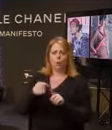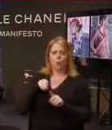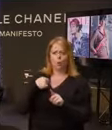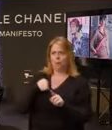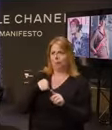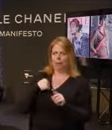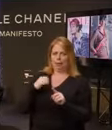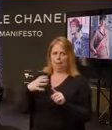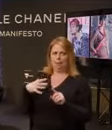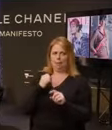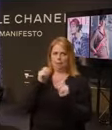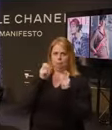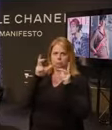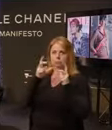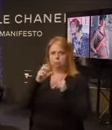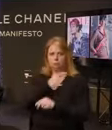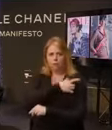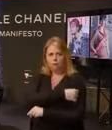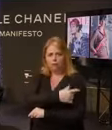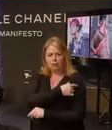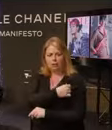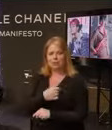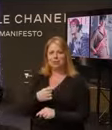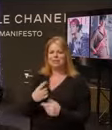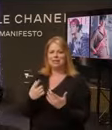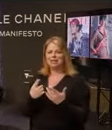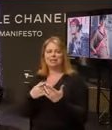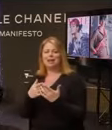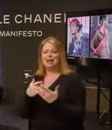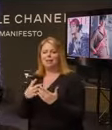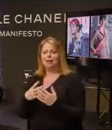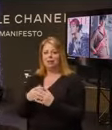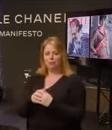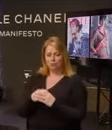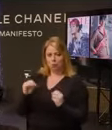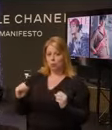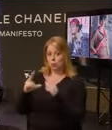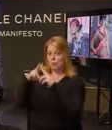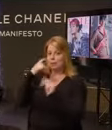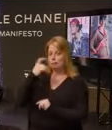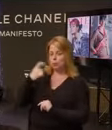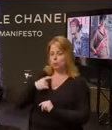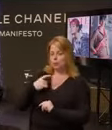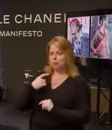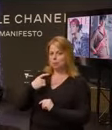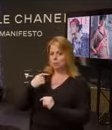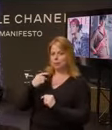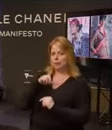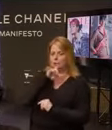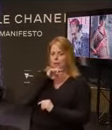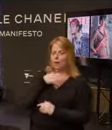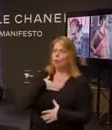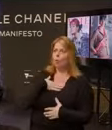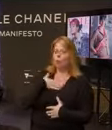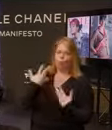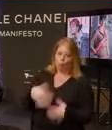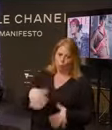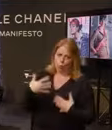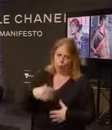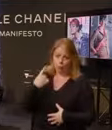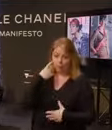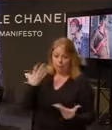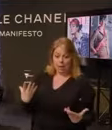the feather garment from the Museum of Applied Arts and Sciences that's been kindly lended as well was just so magnificent. And to see